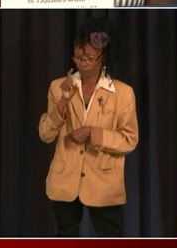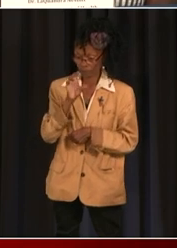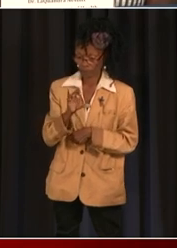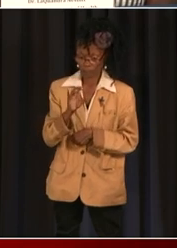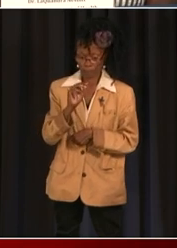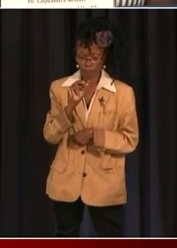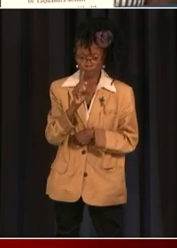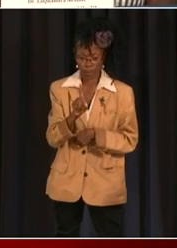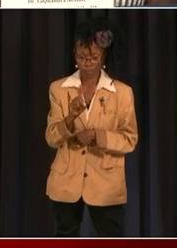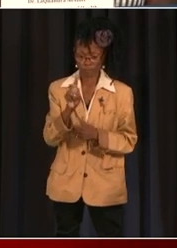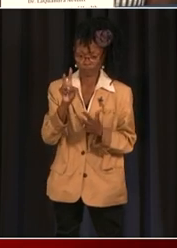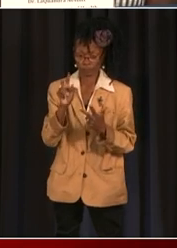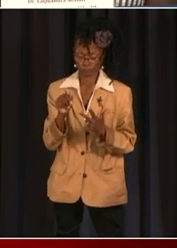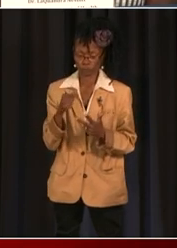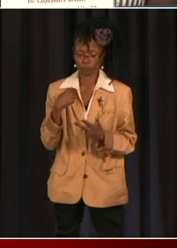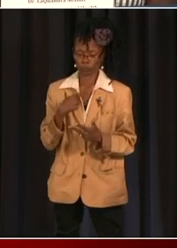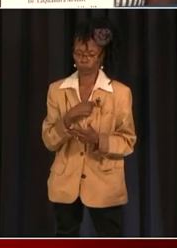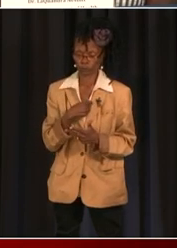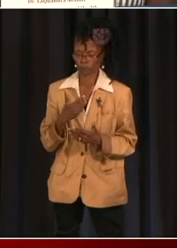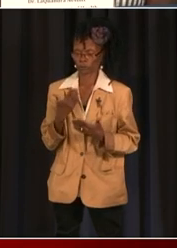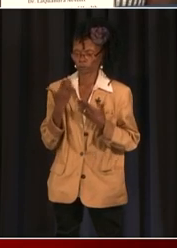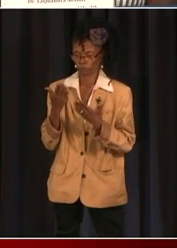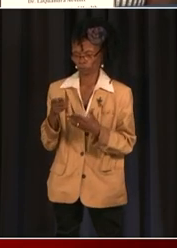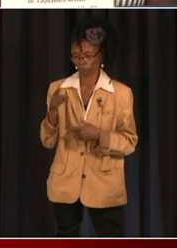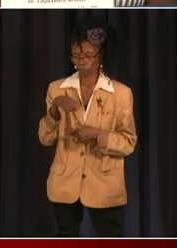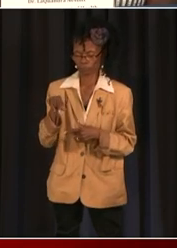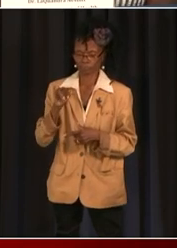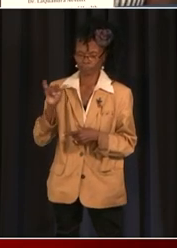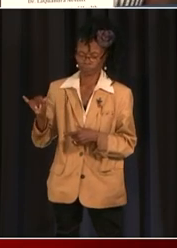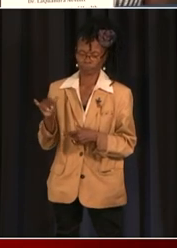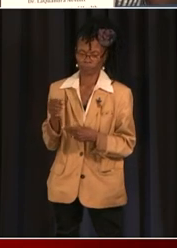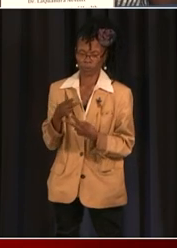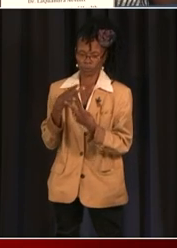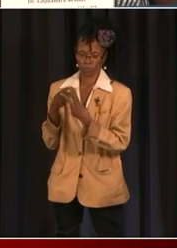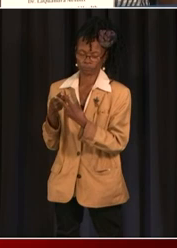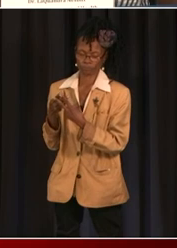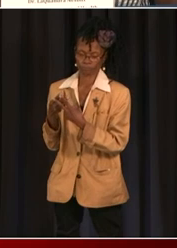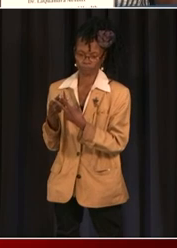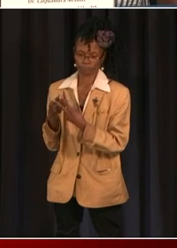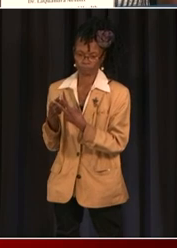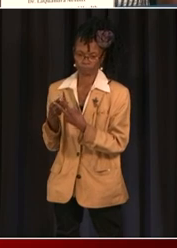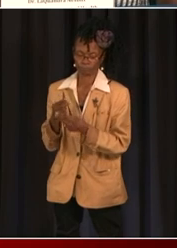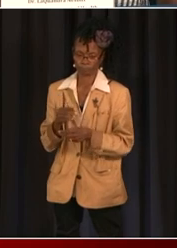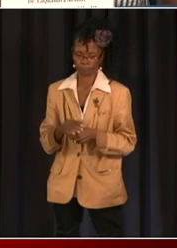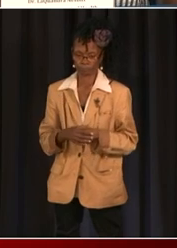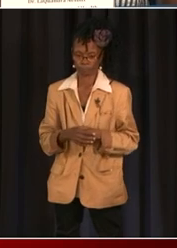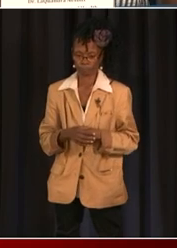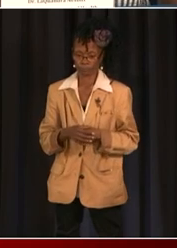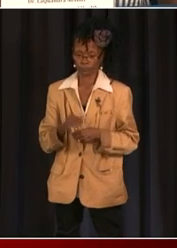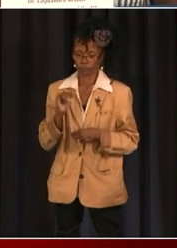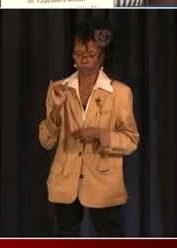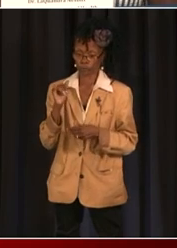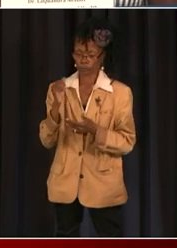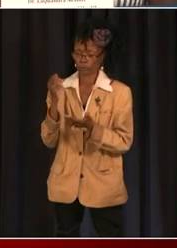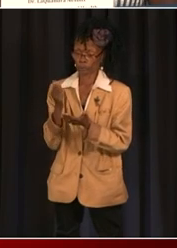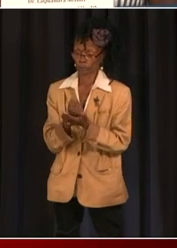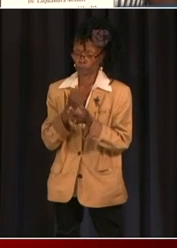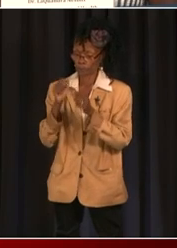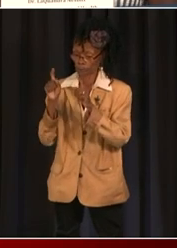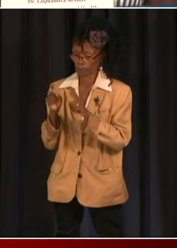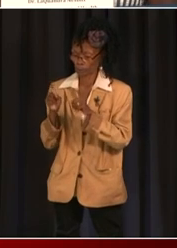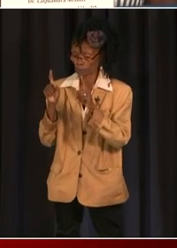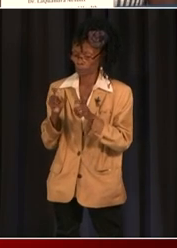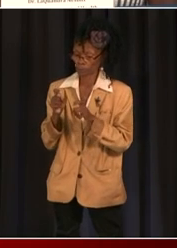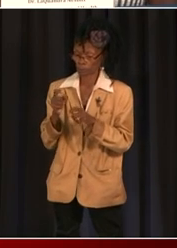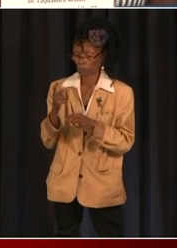is recommended to quarantine upon their return. And this also suggests that they should have a test in that 3 to 5